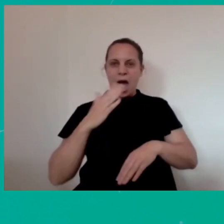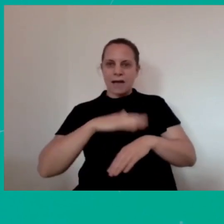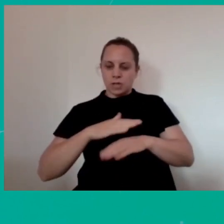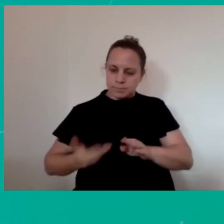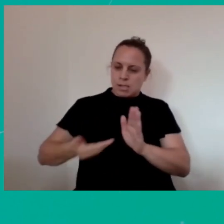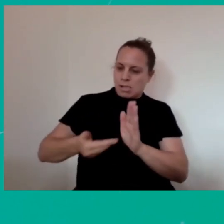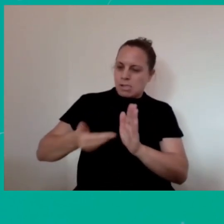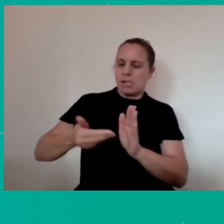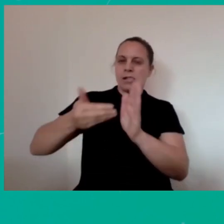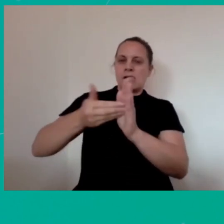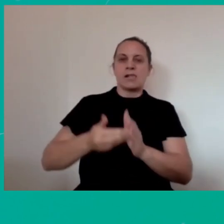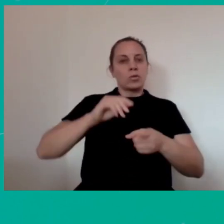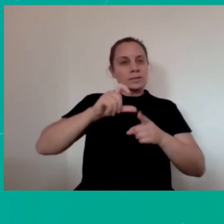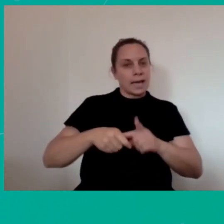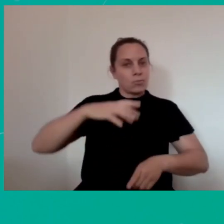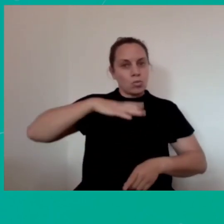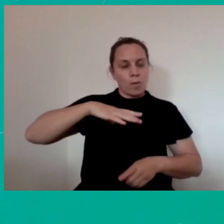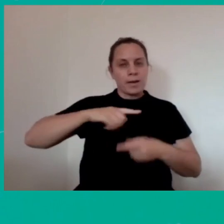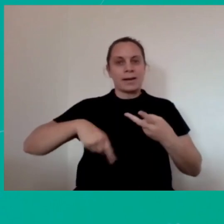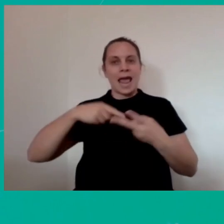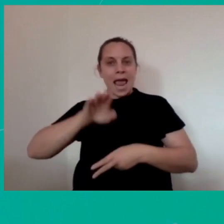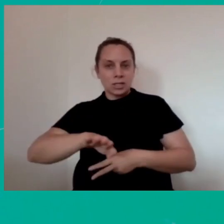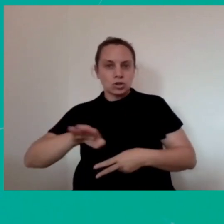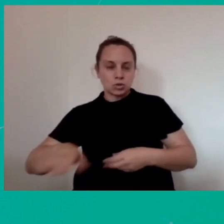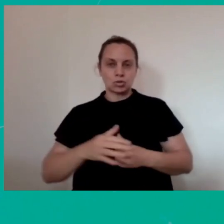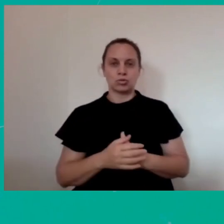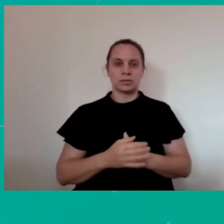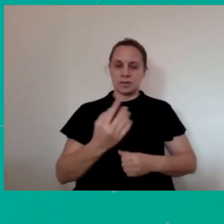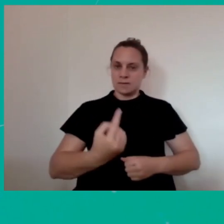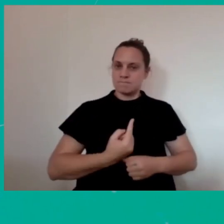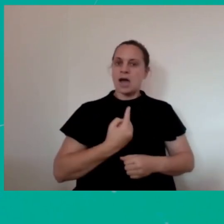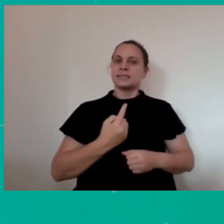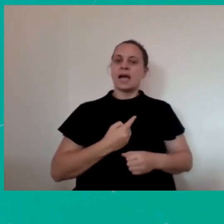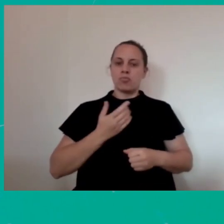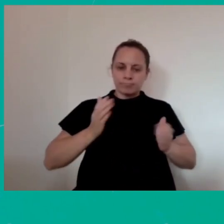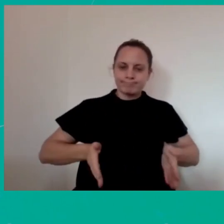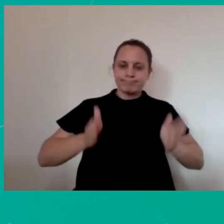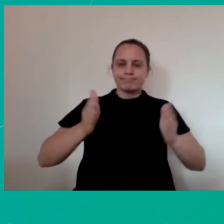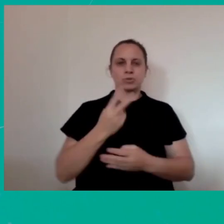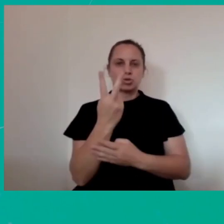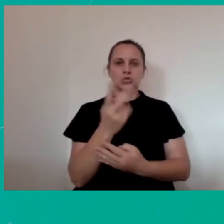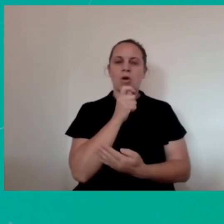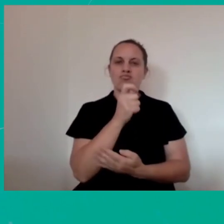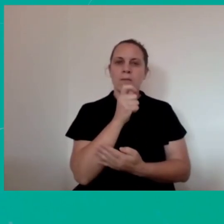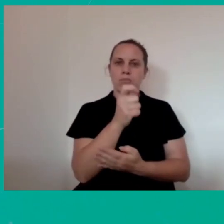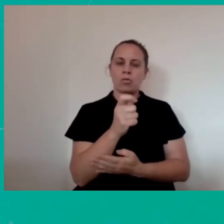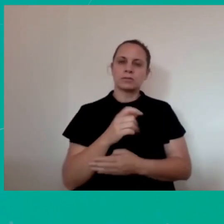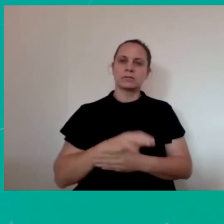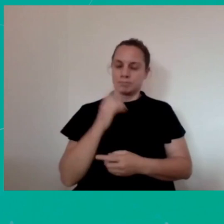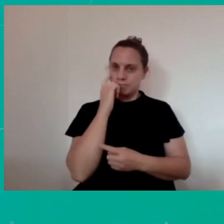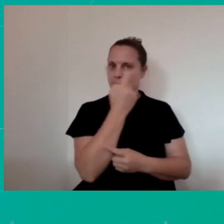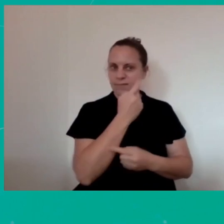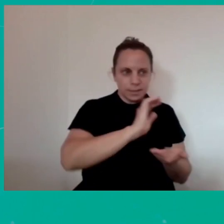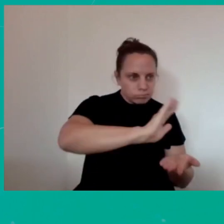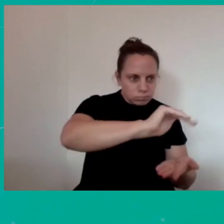children. I commissioned these two reports to collate all of the evidence available on the violence